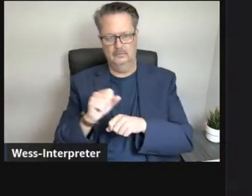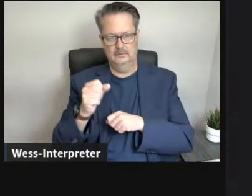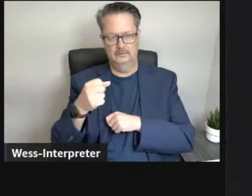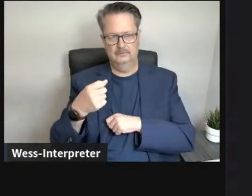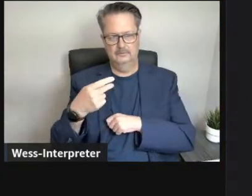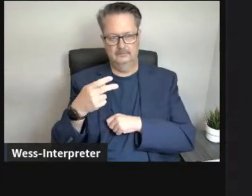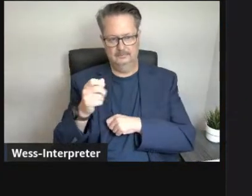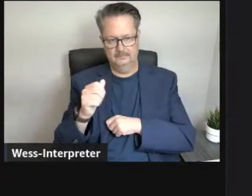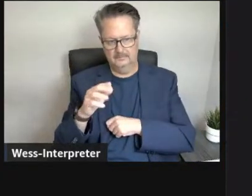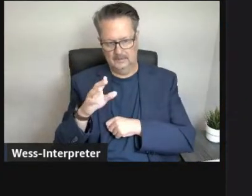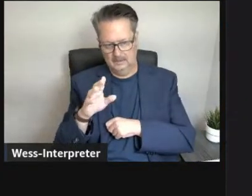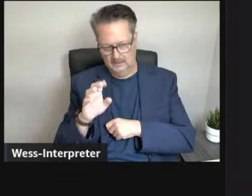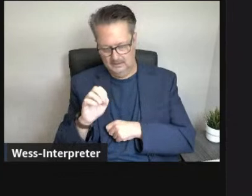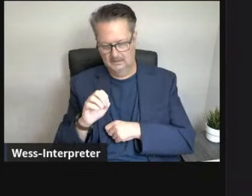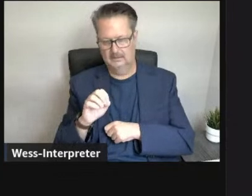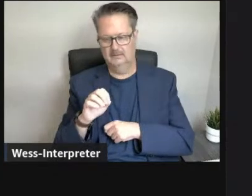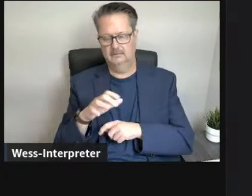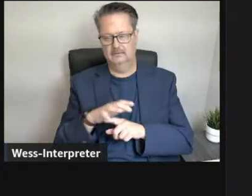environment,